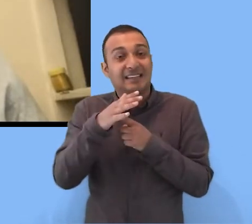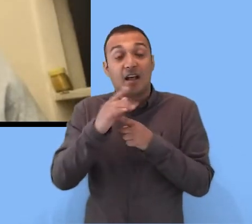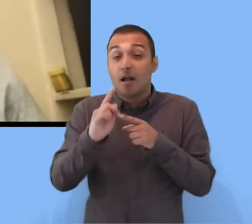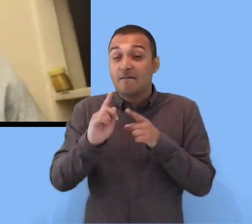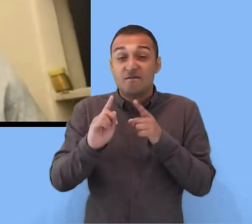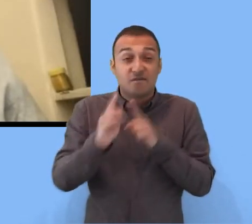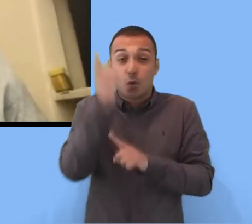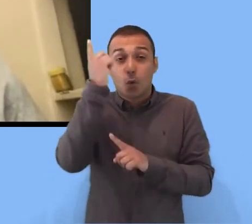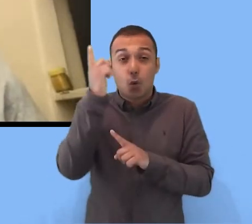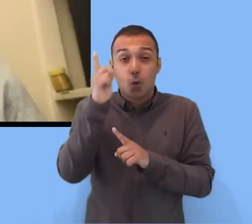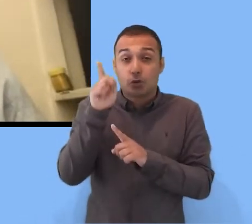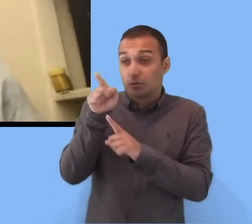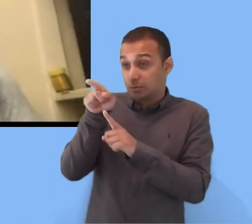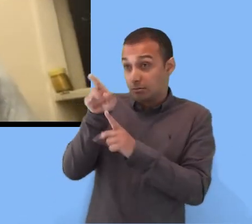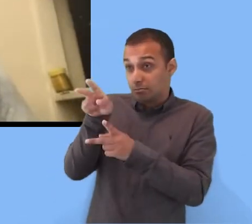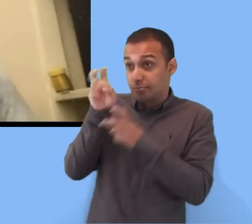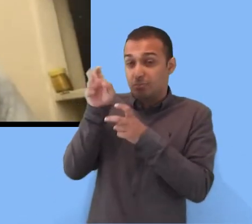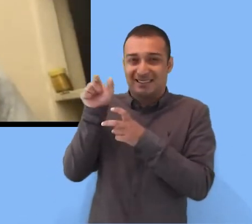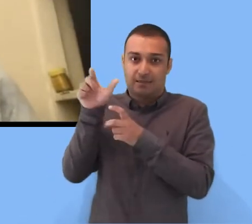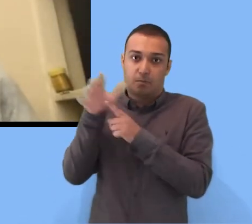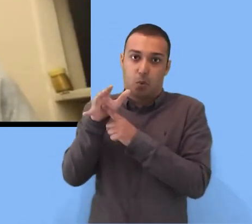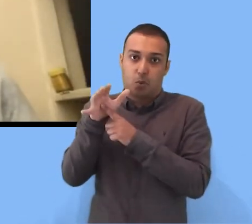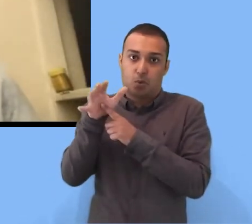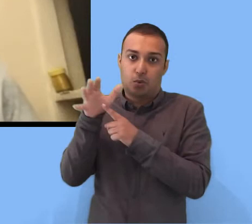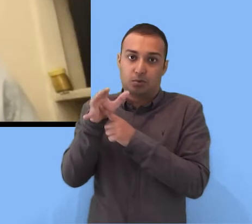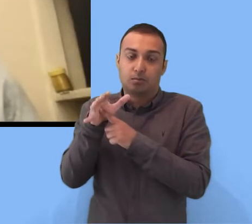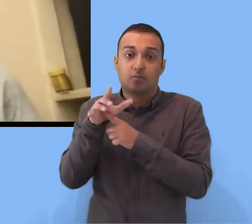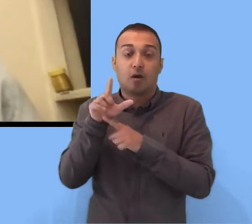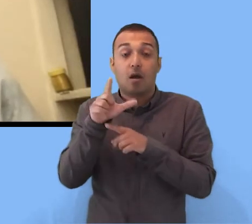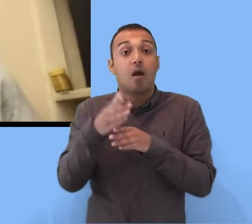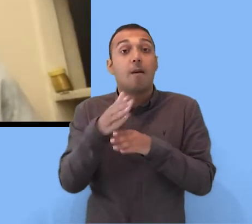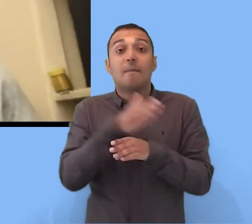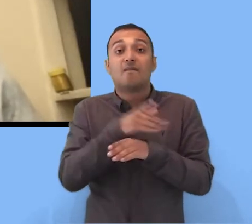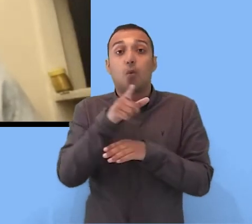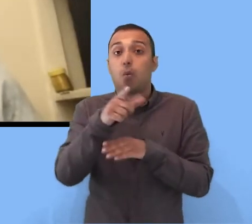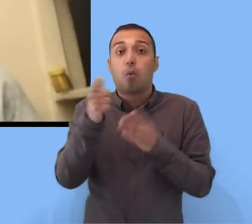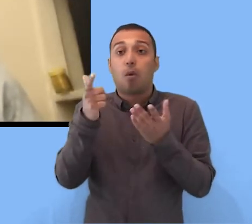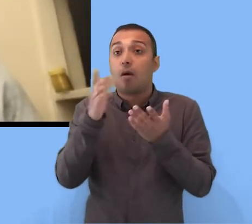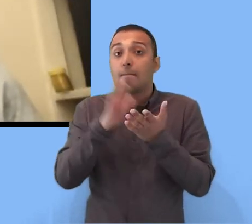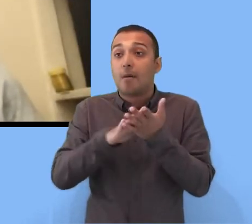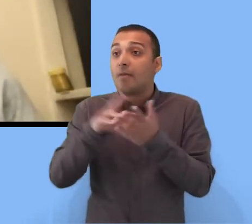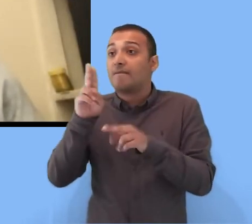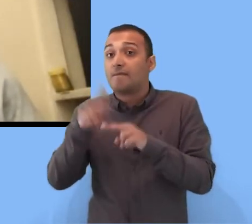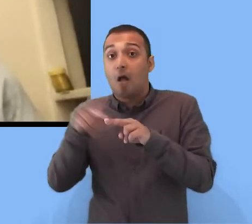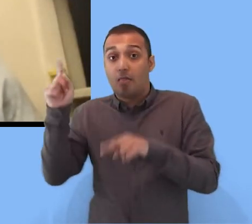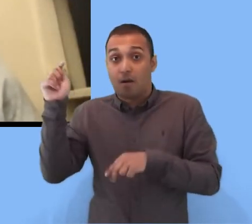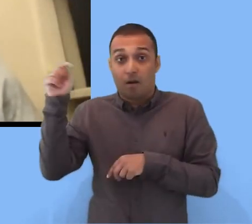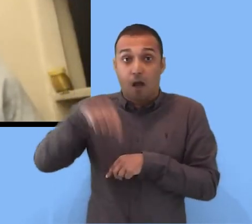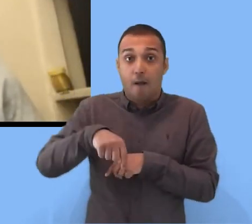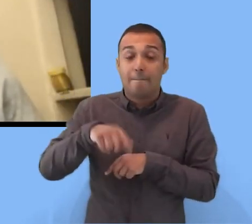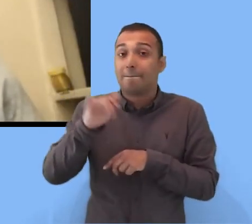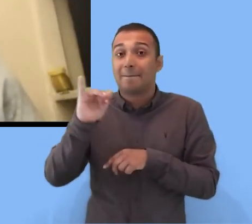First impressions matter. Before a parent steps into a setting for a viewing,